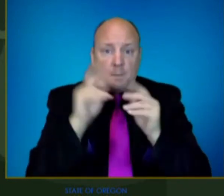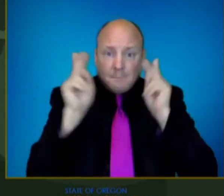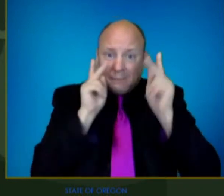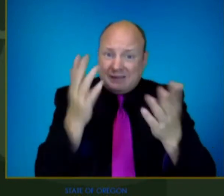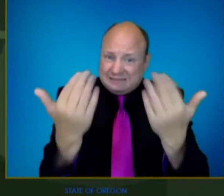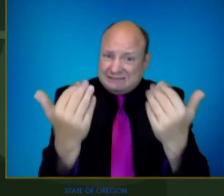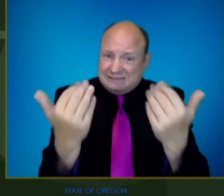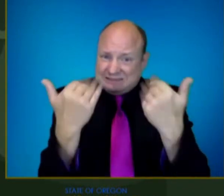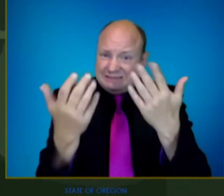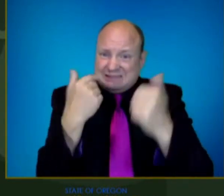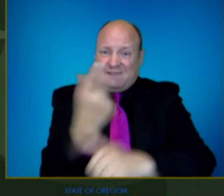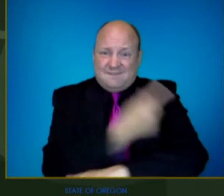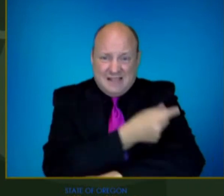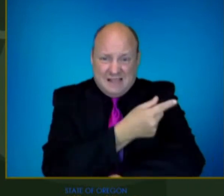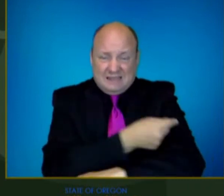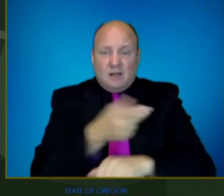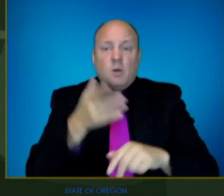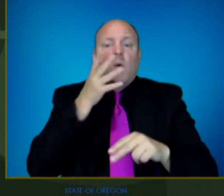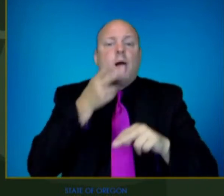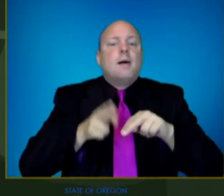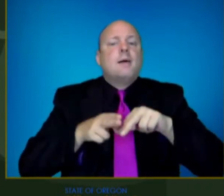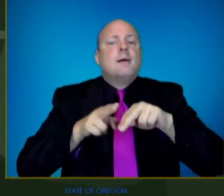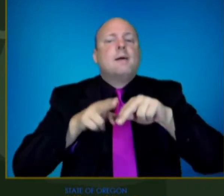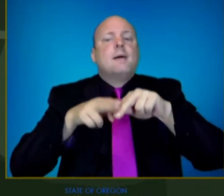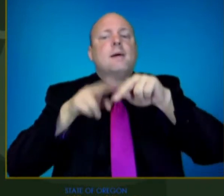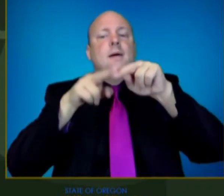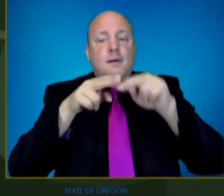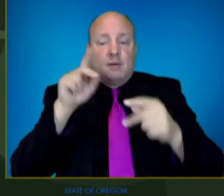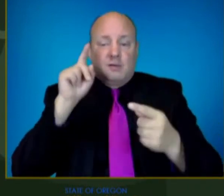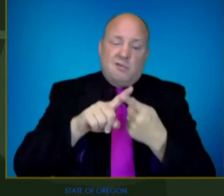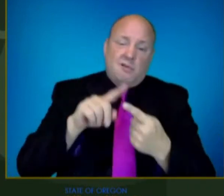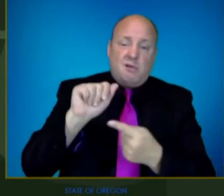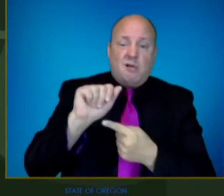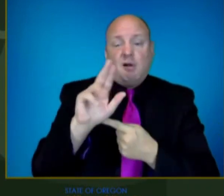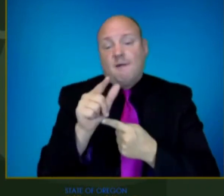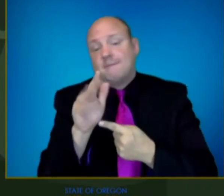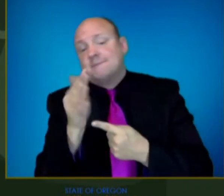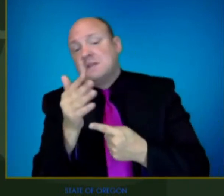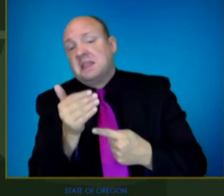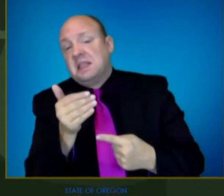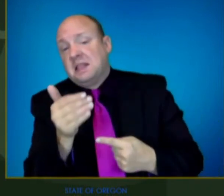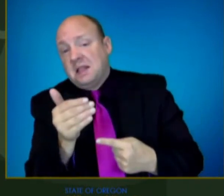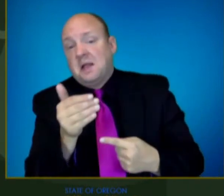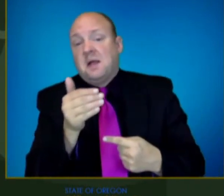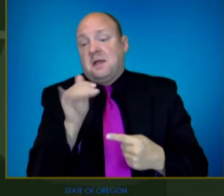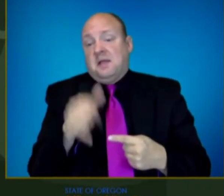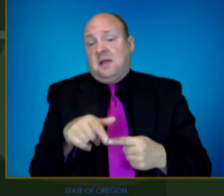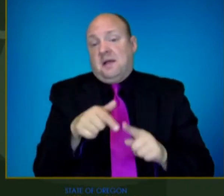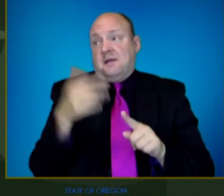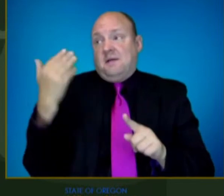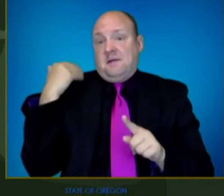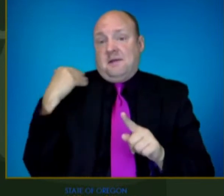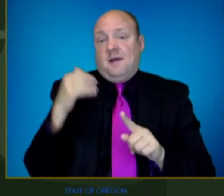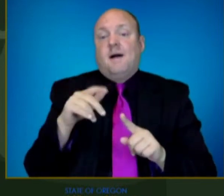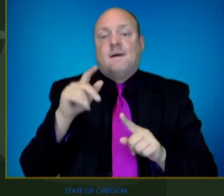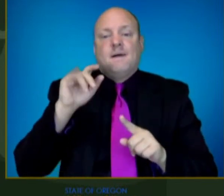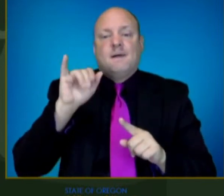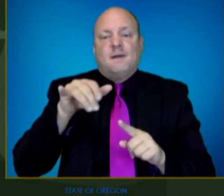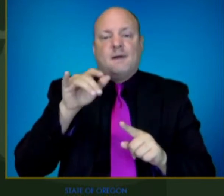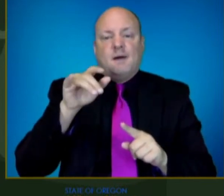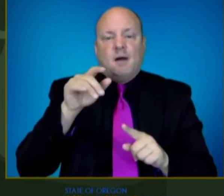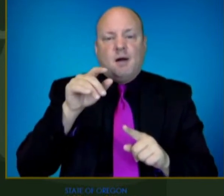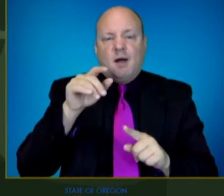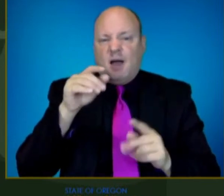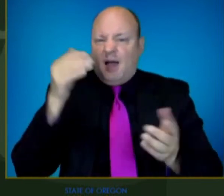rising. On August 5th, the number of people who received a first dose was 4,333. Just 2 weeks earlier, it